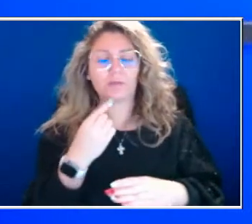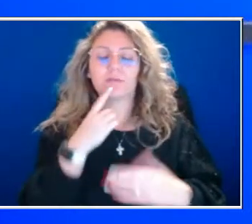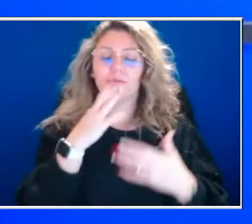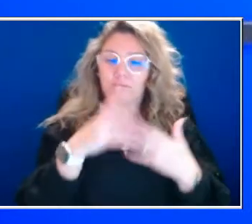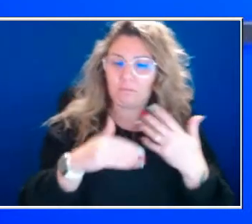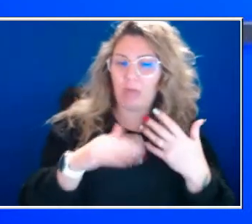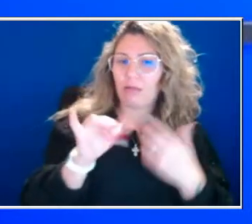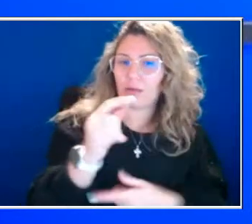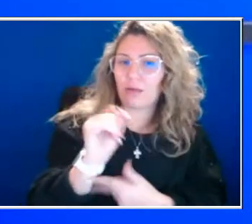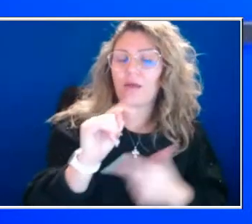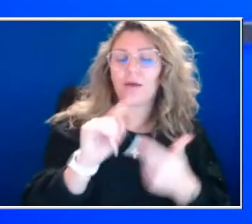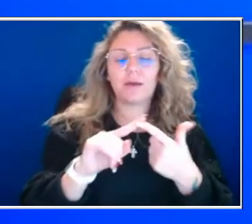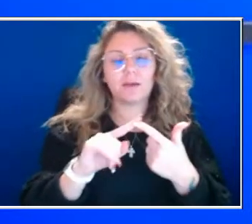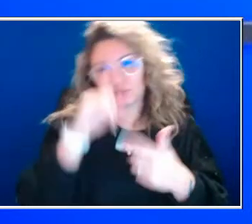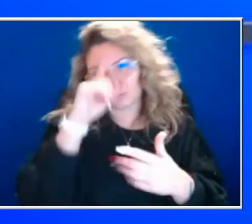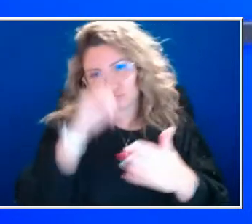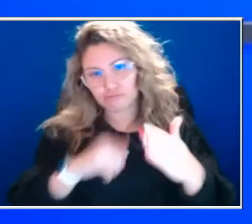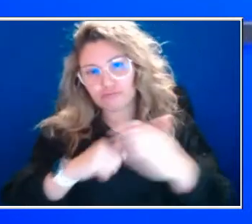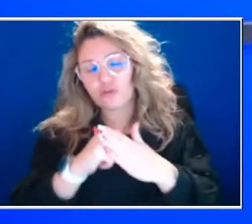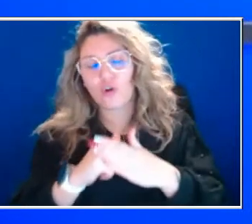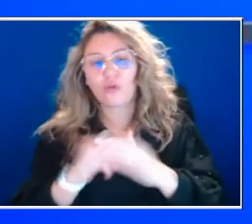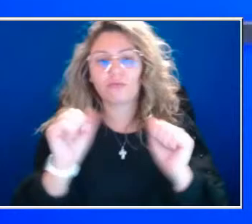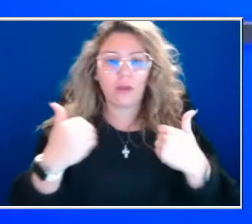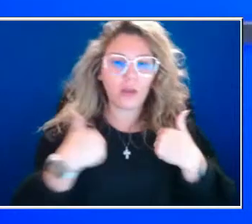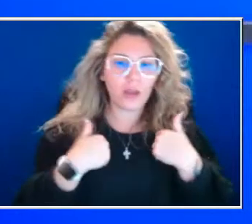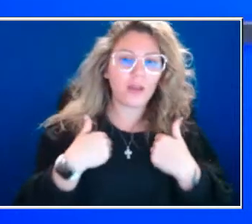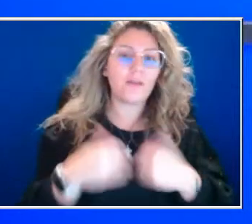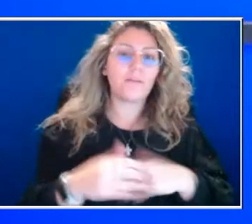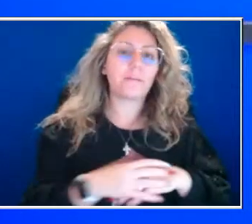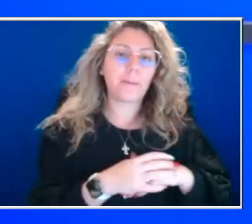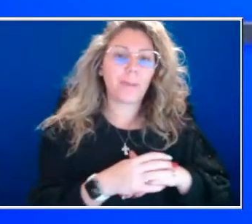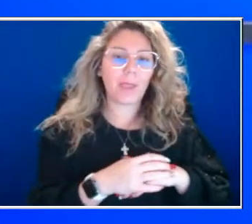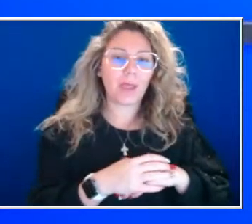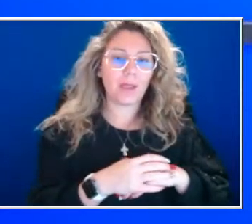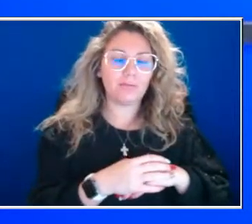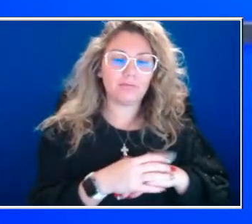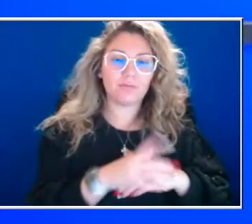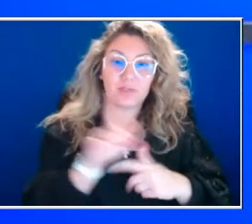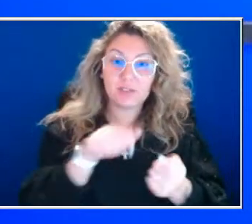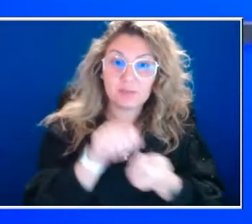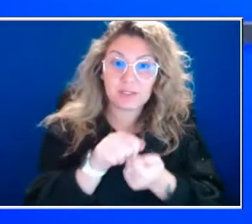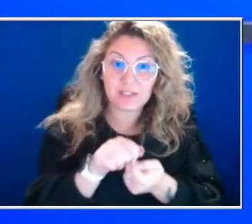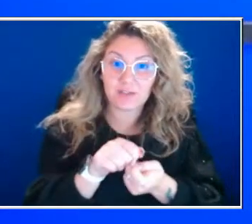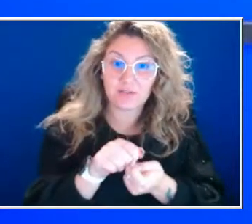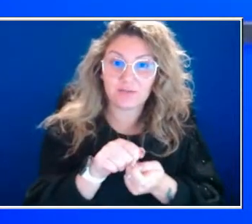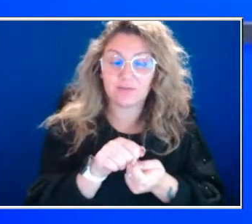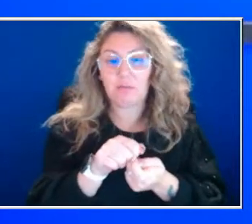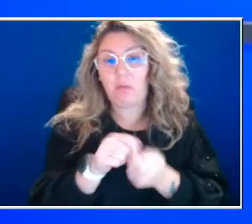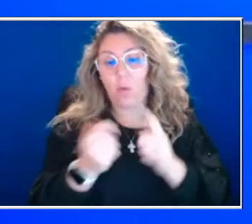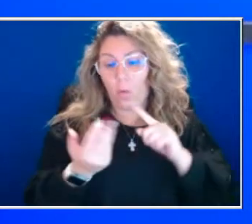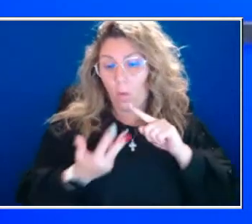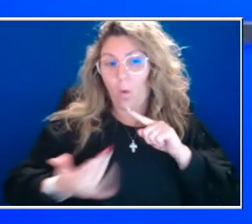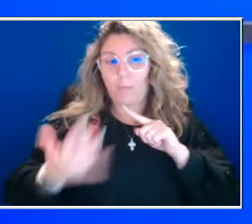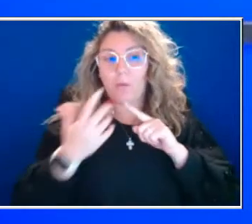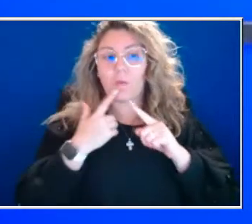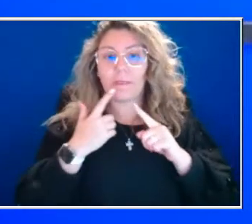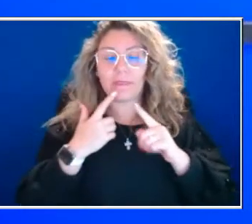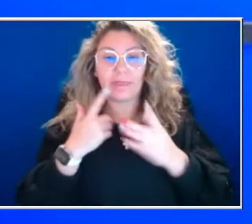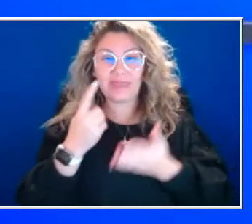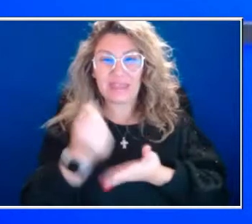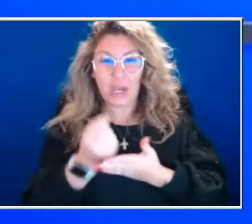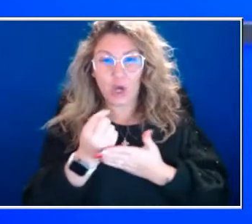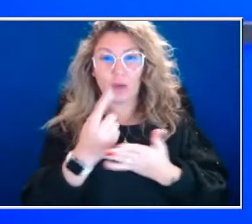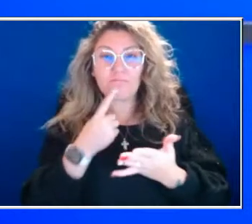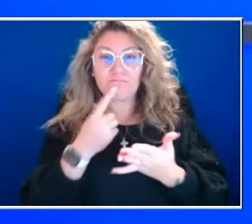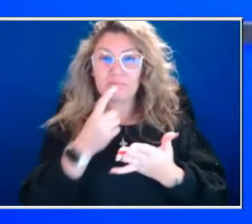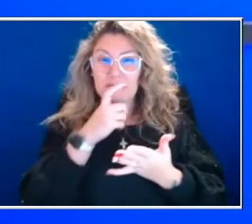stroke, and with certain certain hormone therapies, if it's not done correctly, there is risk of